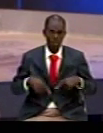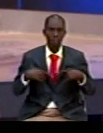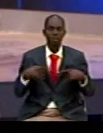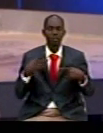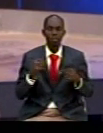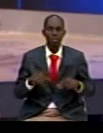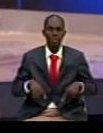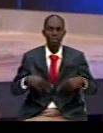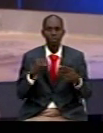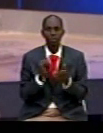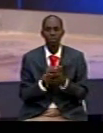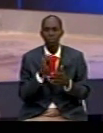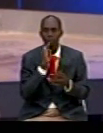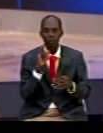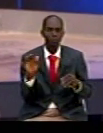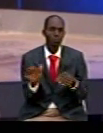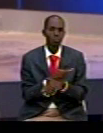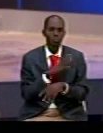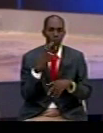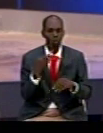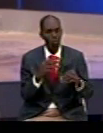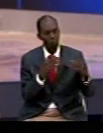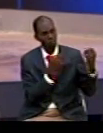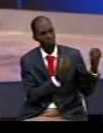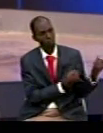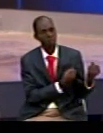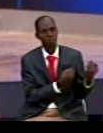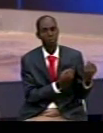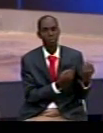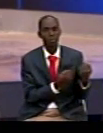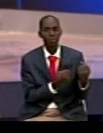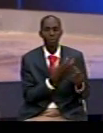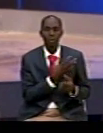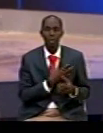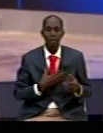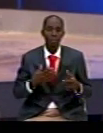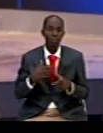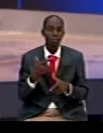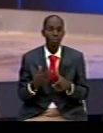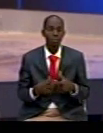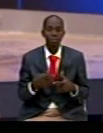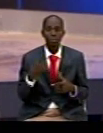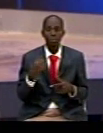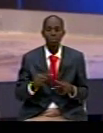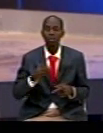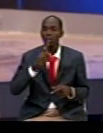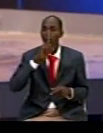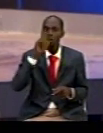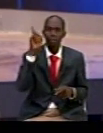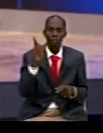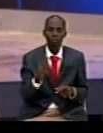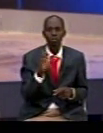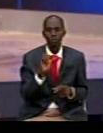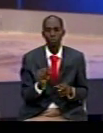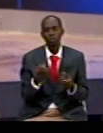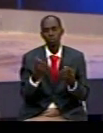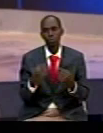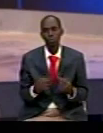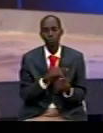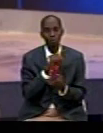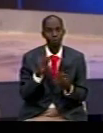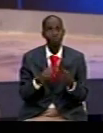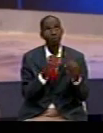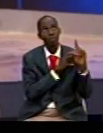is confident and courageous, and reassurance comes. When he